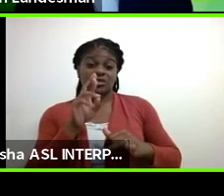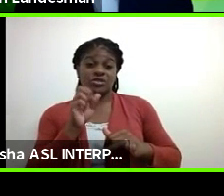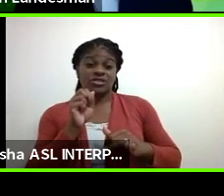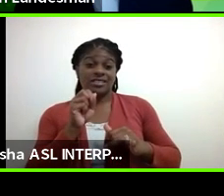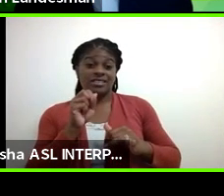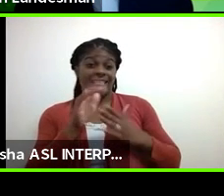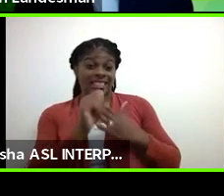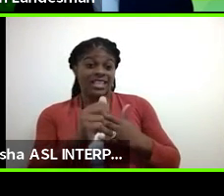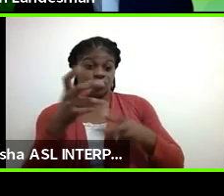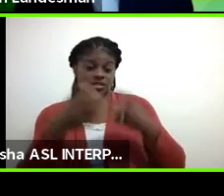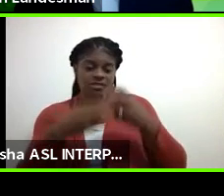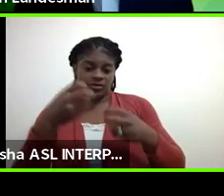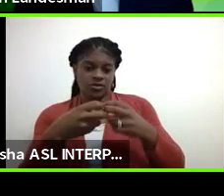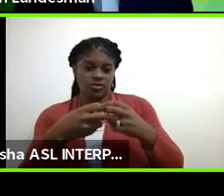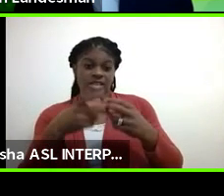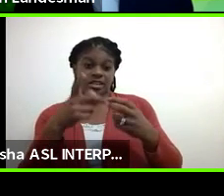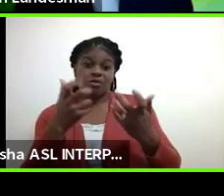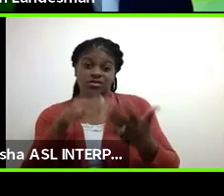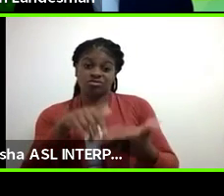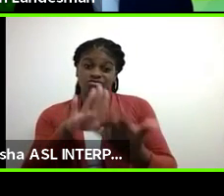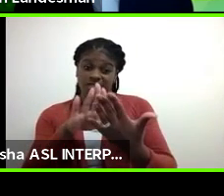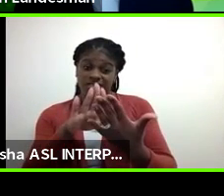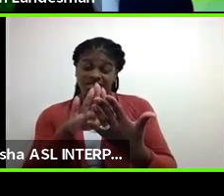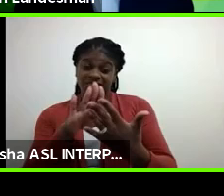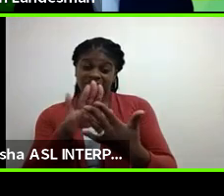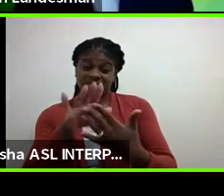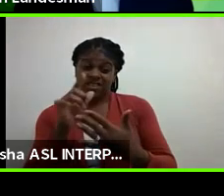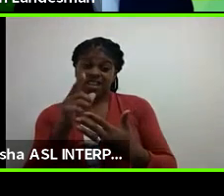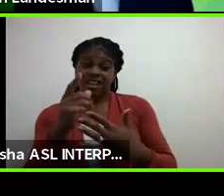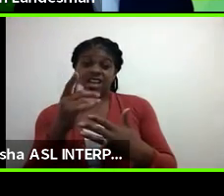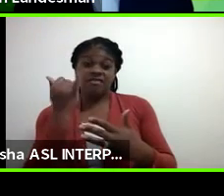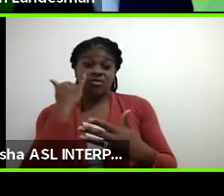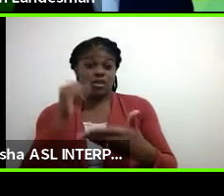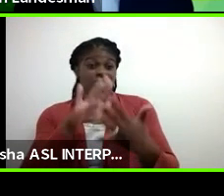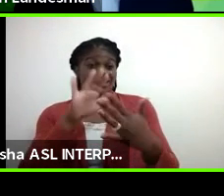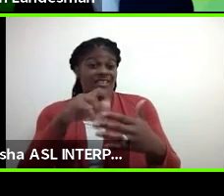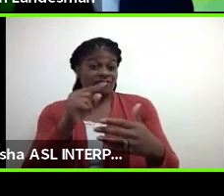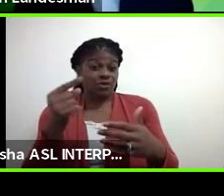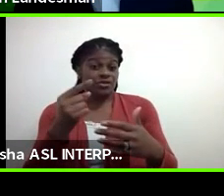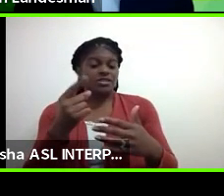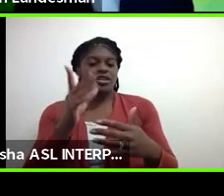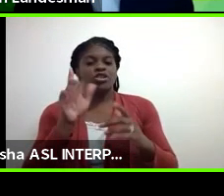addressing those should lead to more positive outcomes for all people.